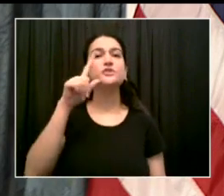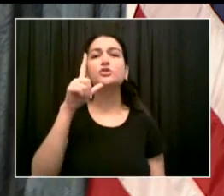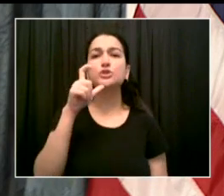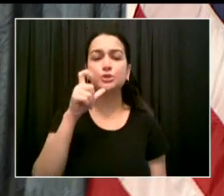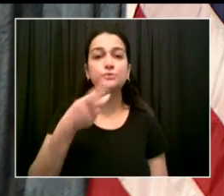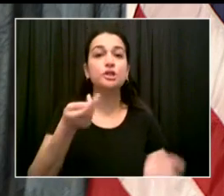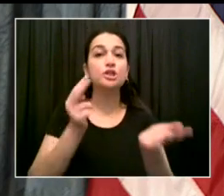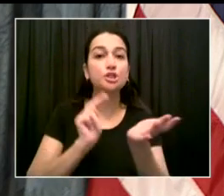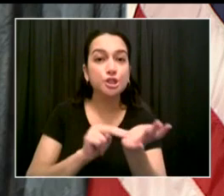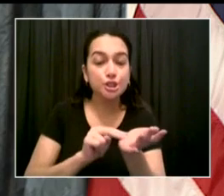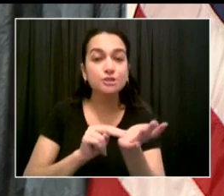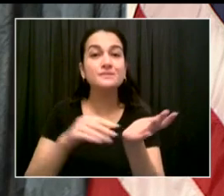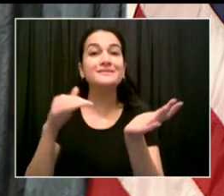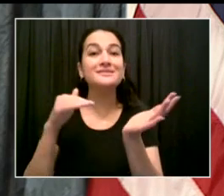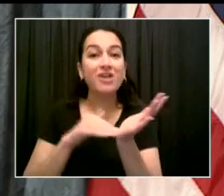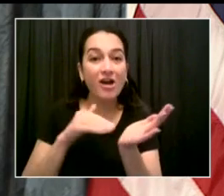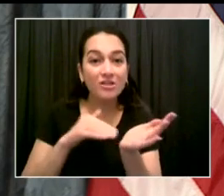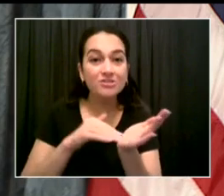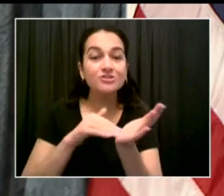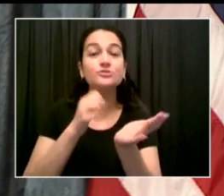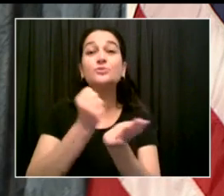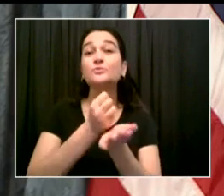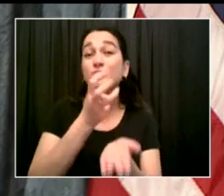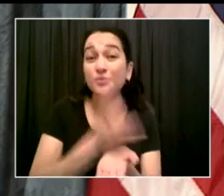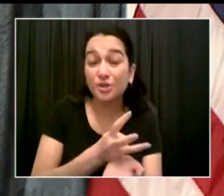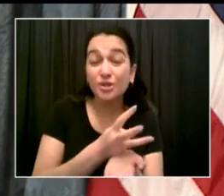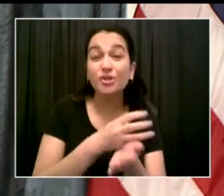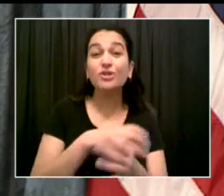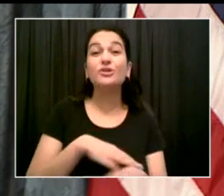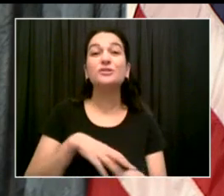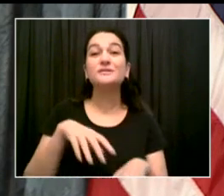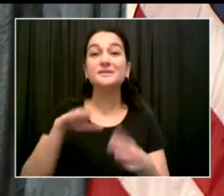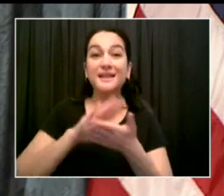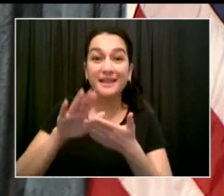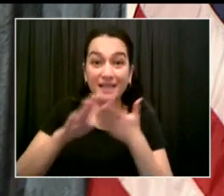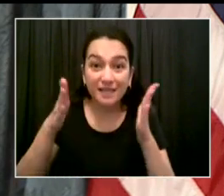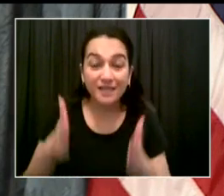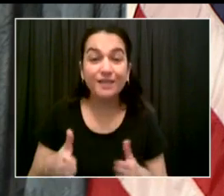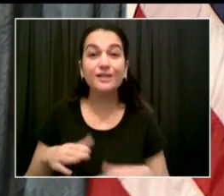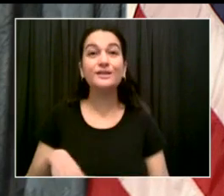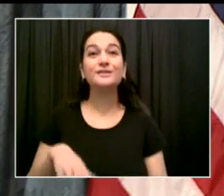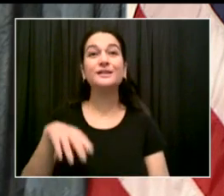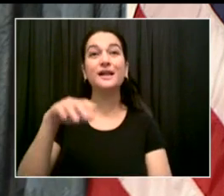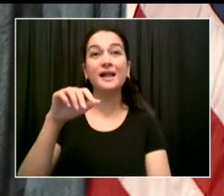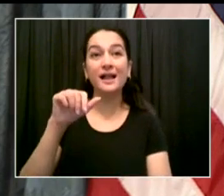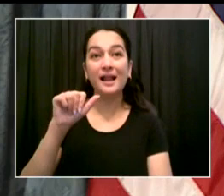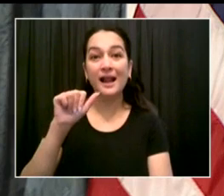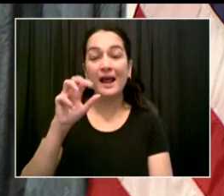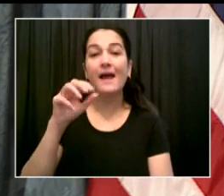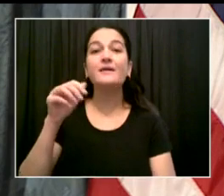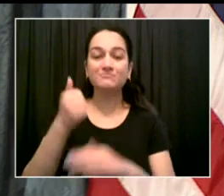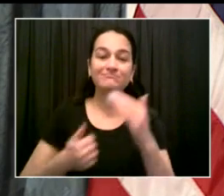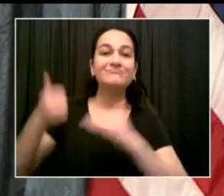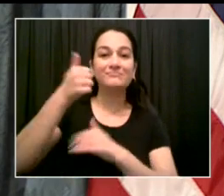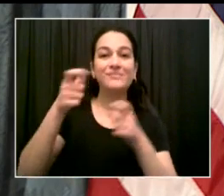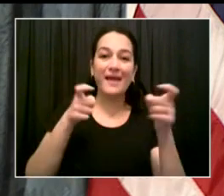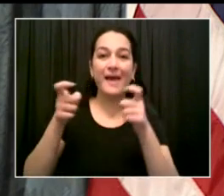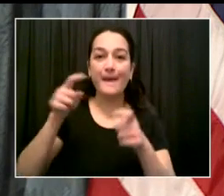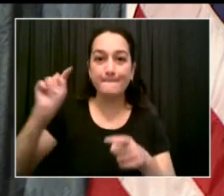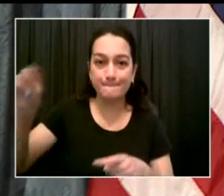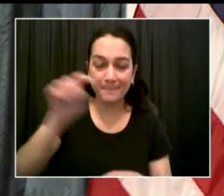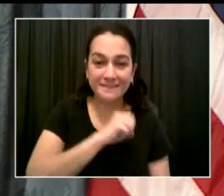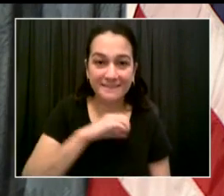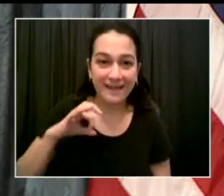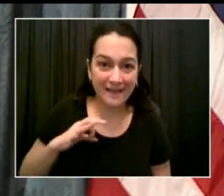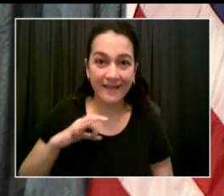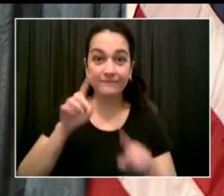and registrars. The simple fact is if you're vaccinated, virtually every activity is safer.